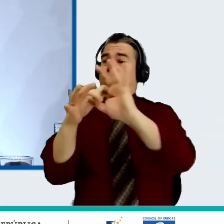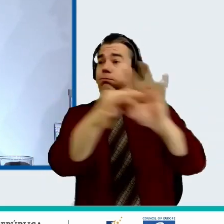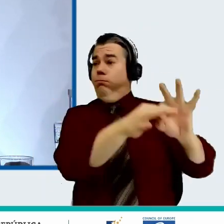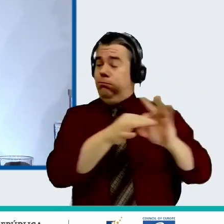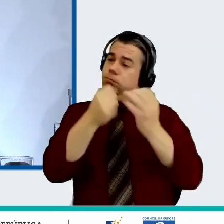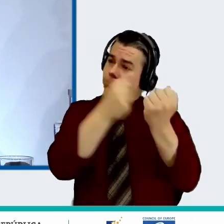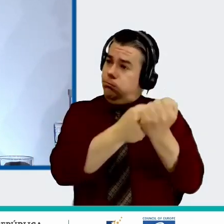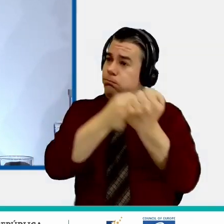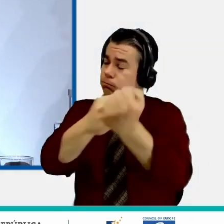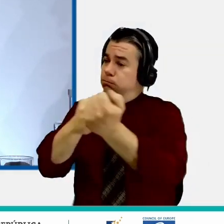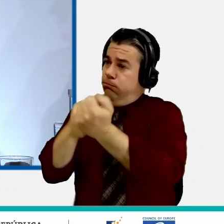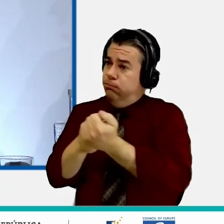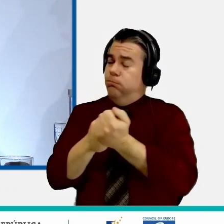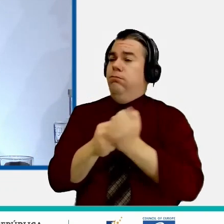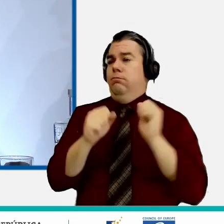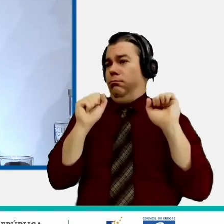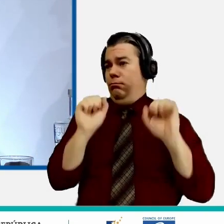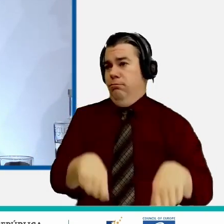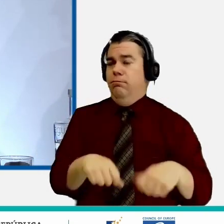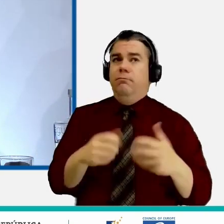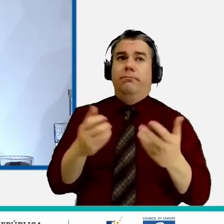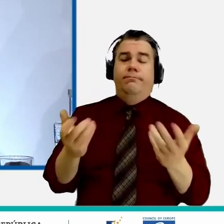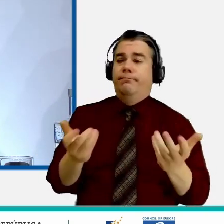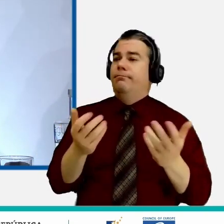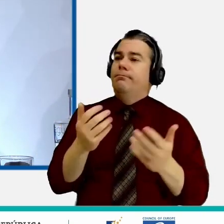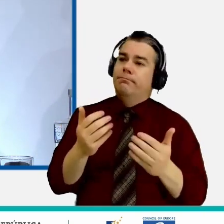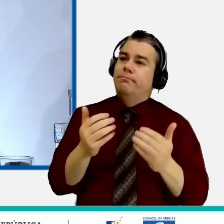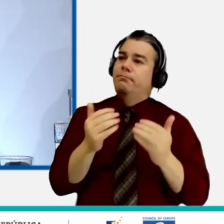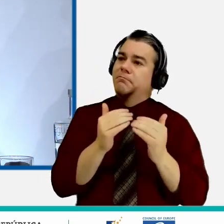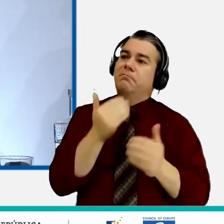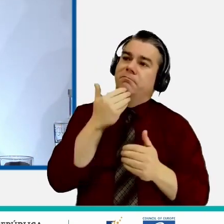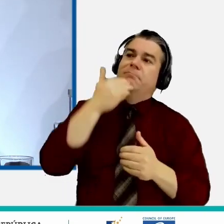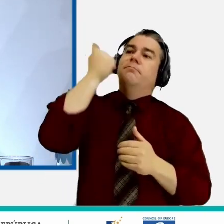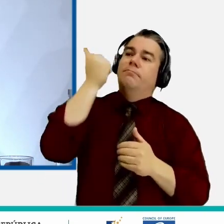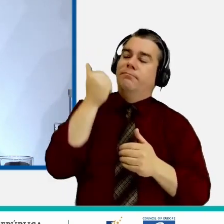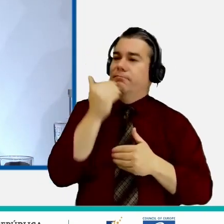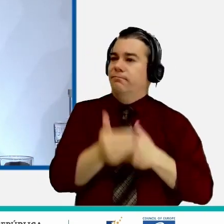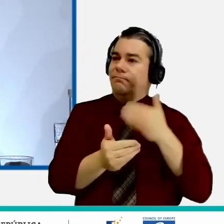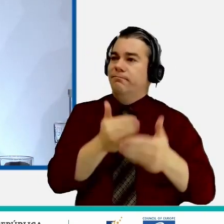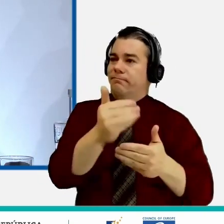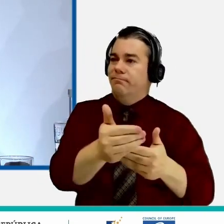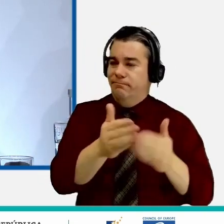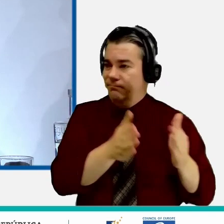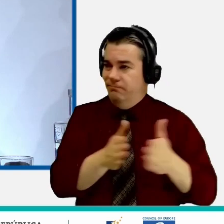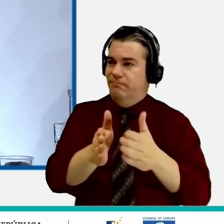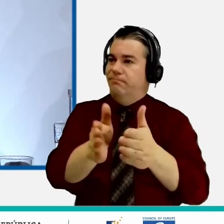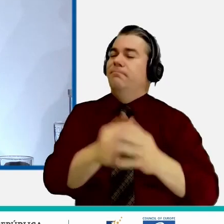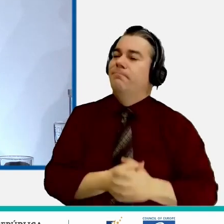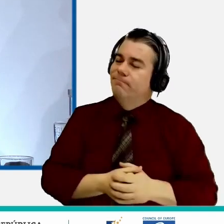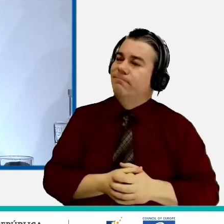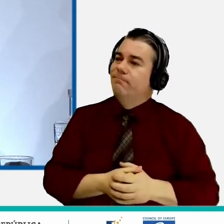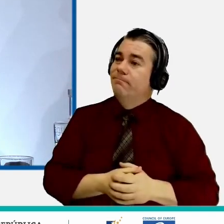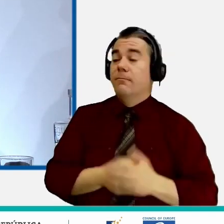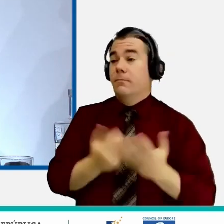learning could be best advanced in implementing the roadmap. And in order to start